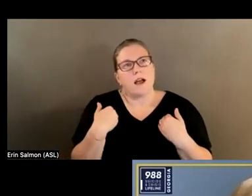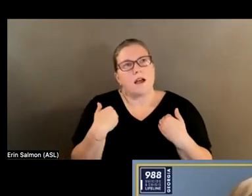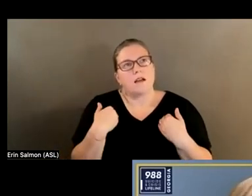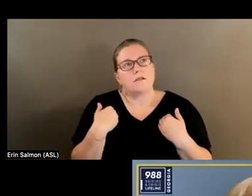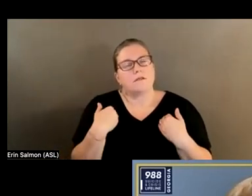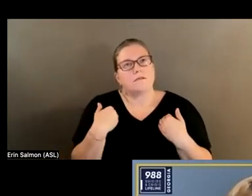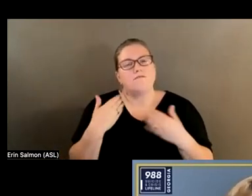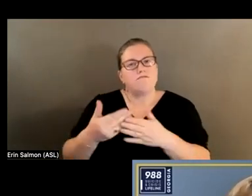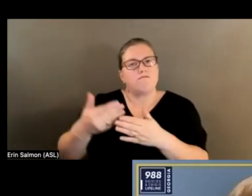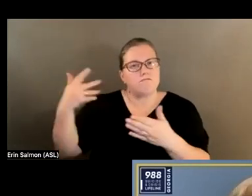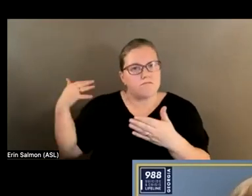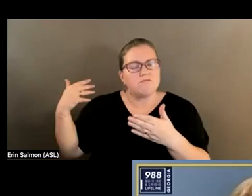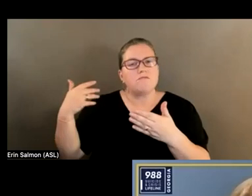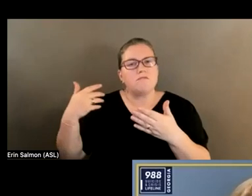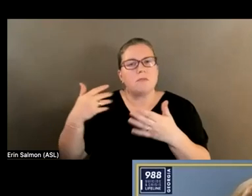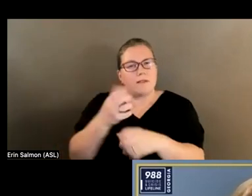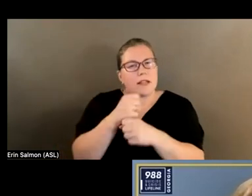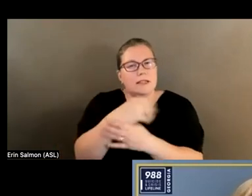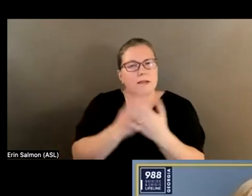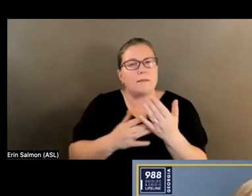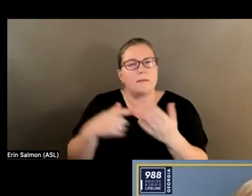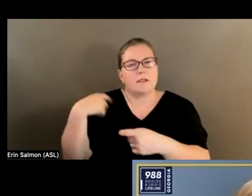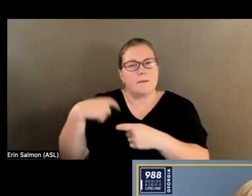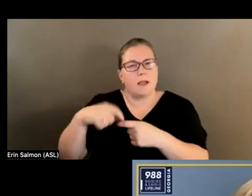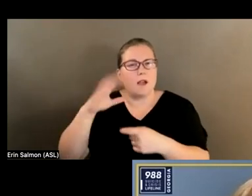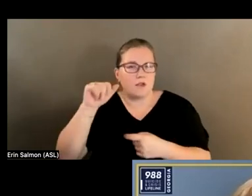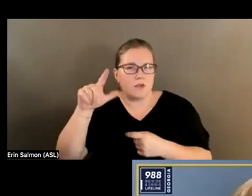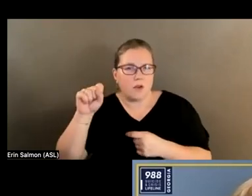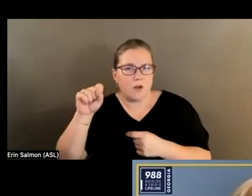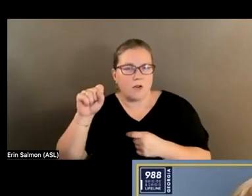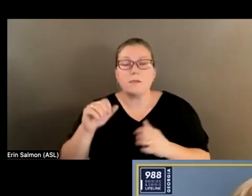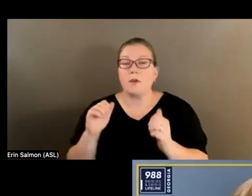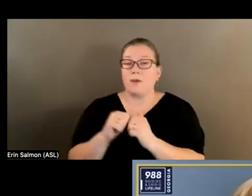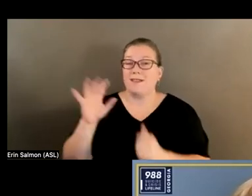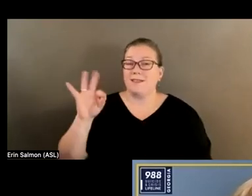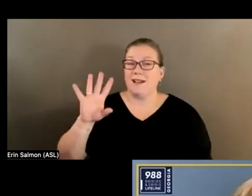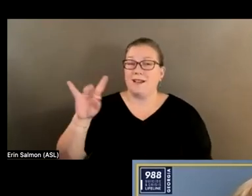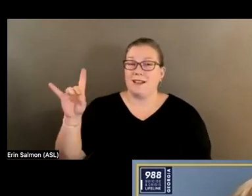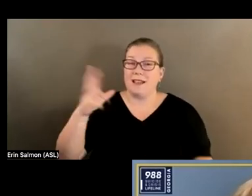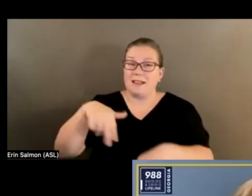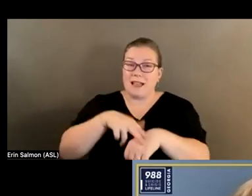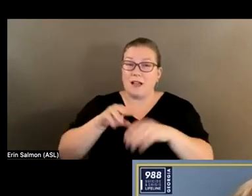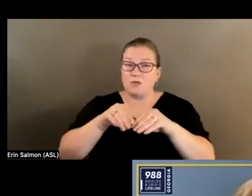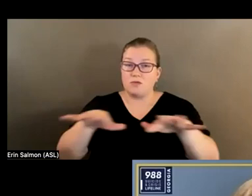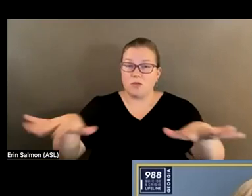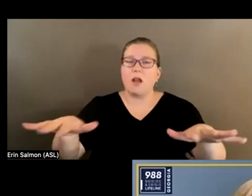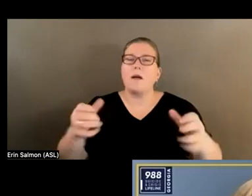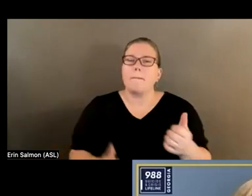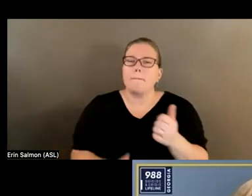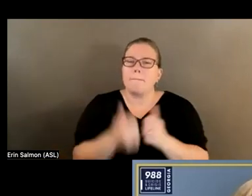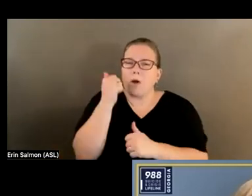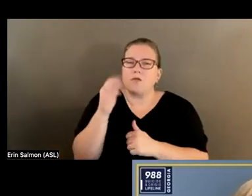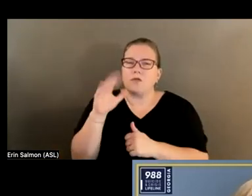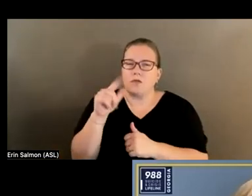of fielding some of those calls with the 988 national rollout, many of those calls are going